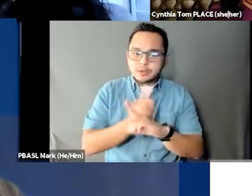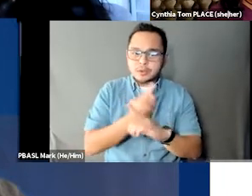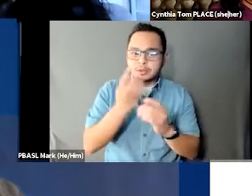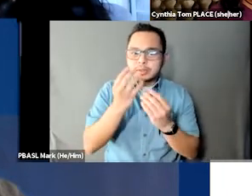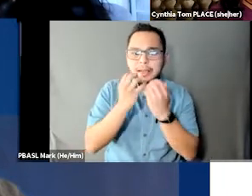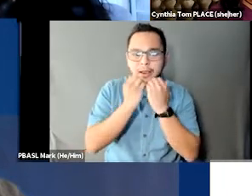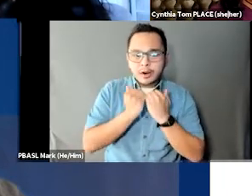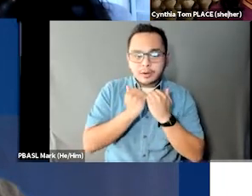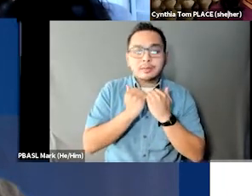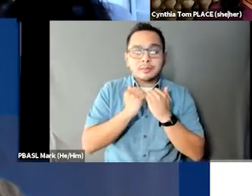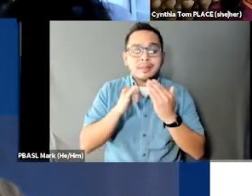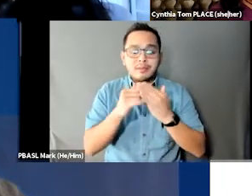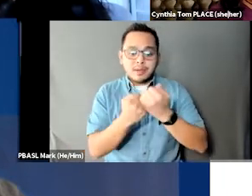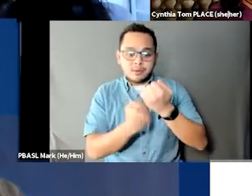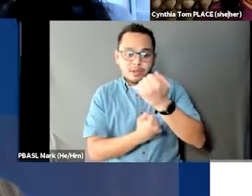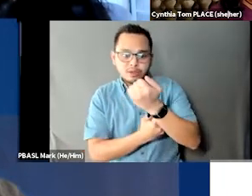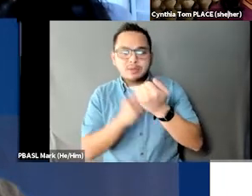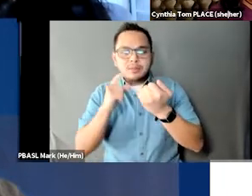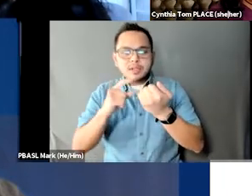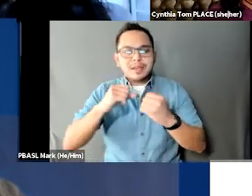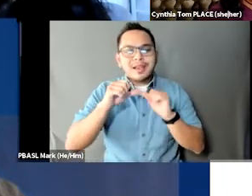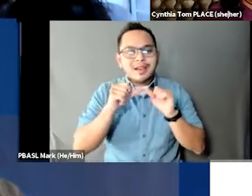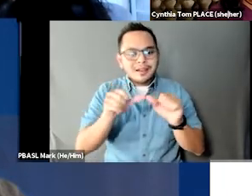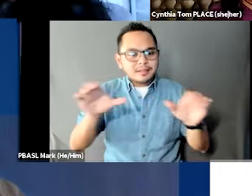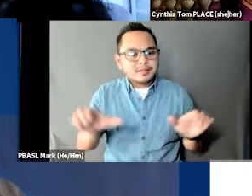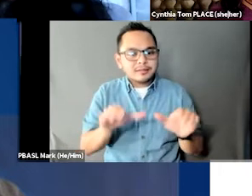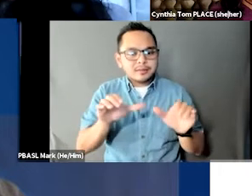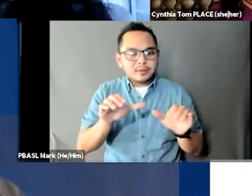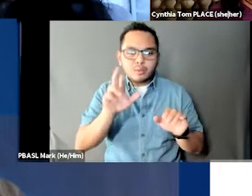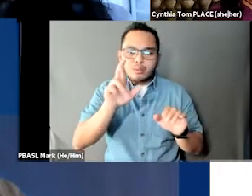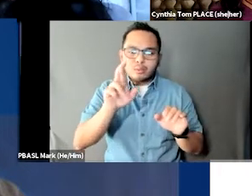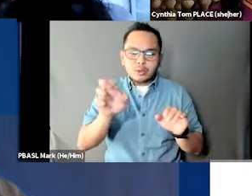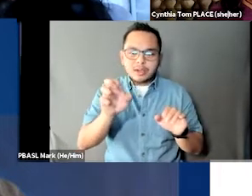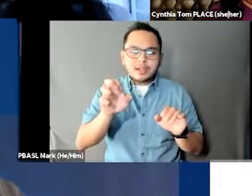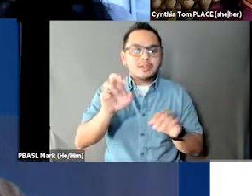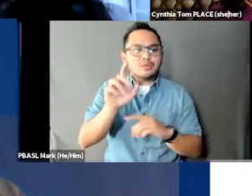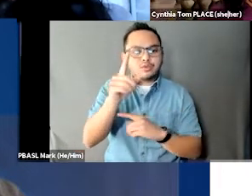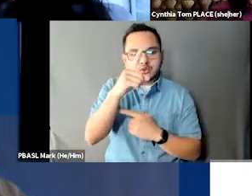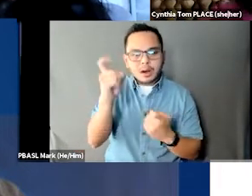ethics of care must be the active prevention of re-traumatization. I don't believe you can